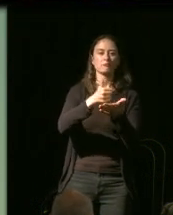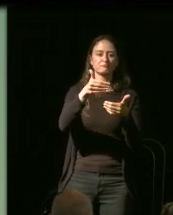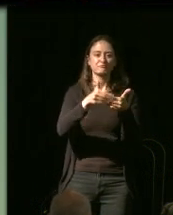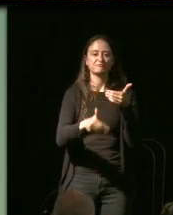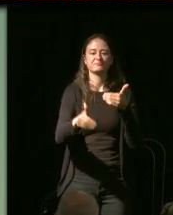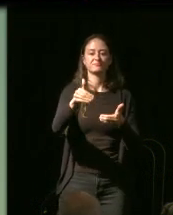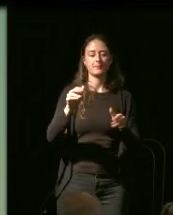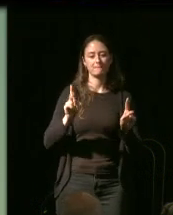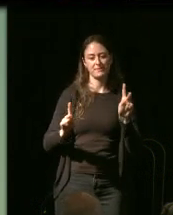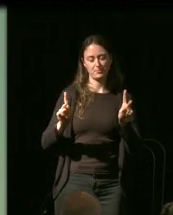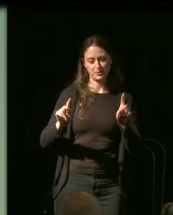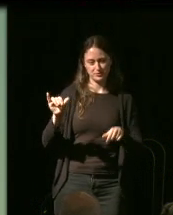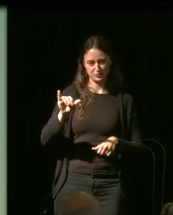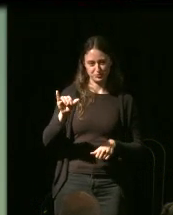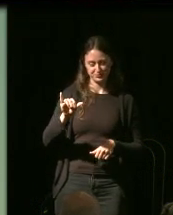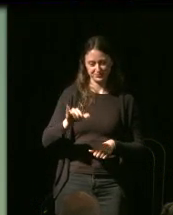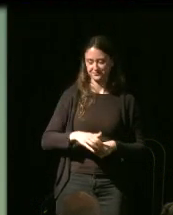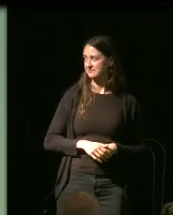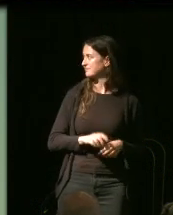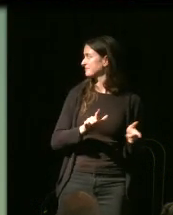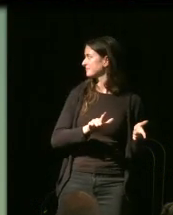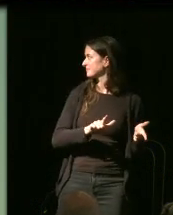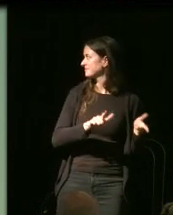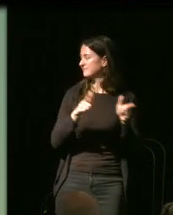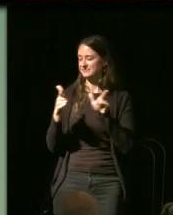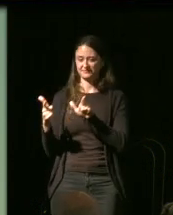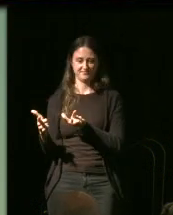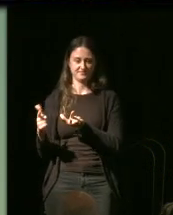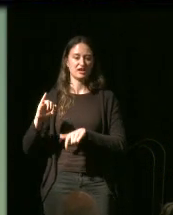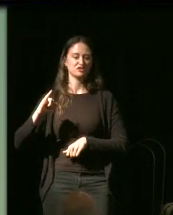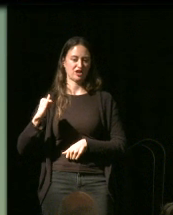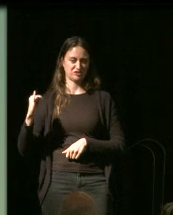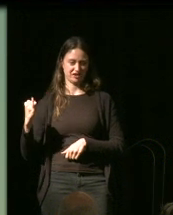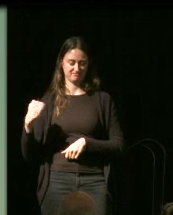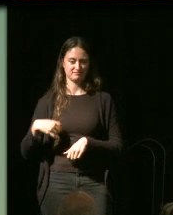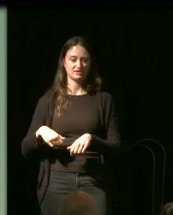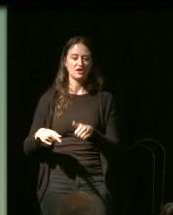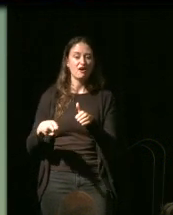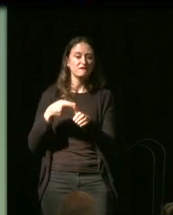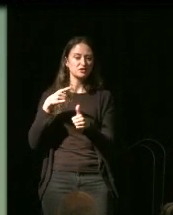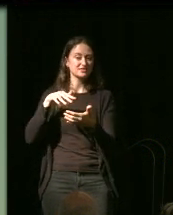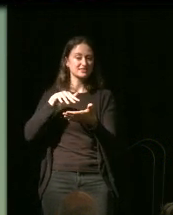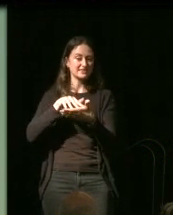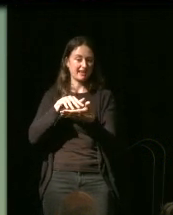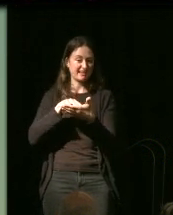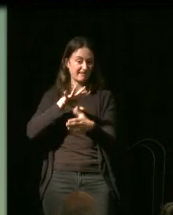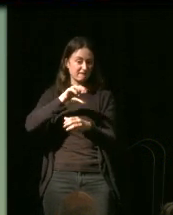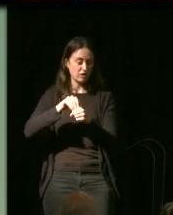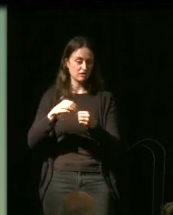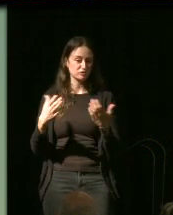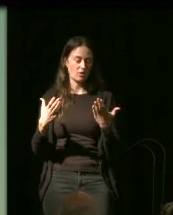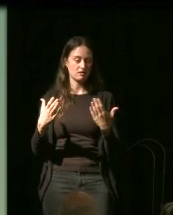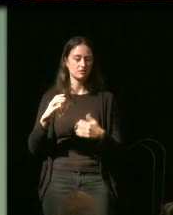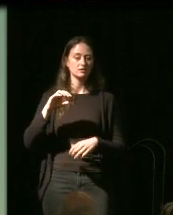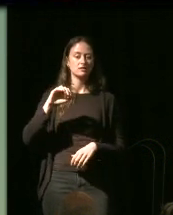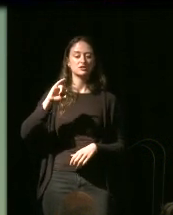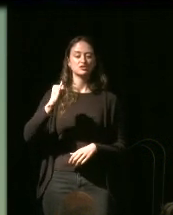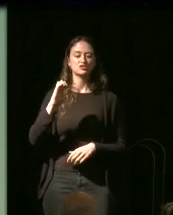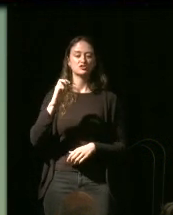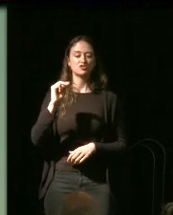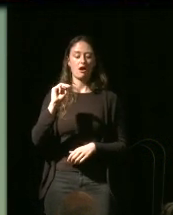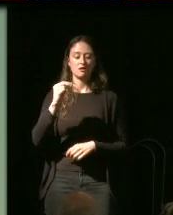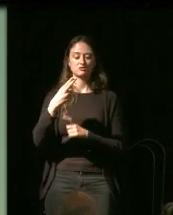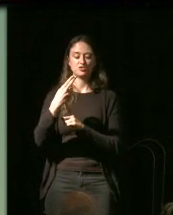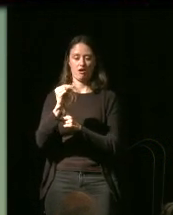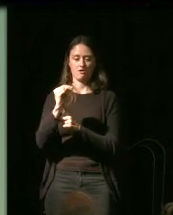talk about today is the Fight RP Extension Study, which takes place at Johns Hopkins University, specifically the Wilmer Eye